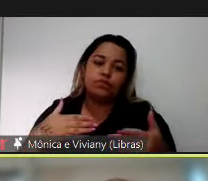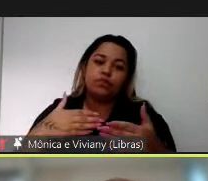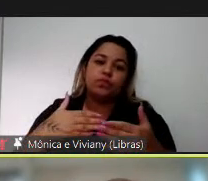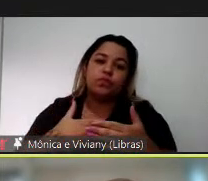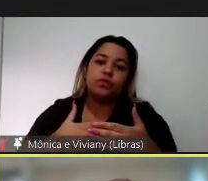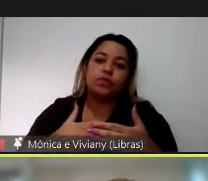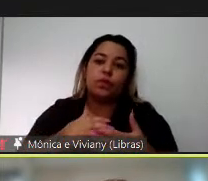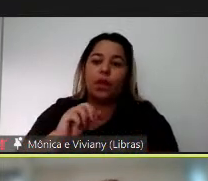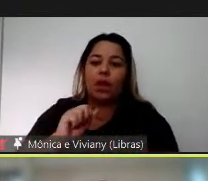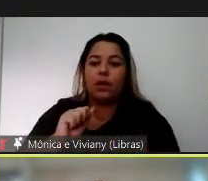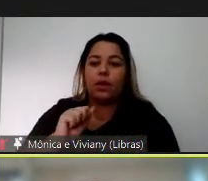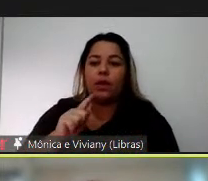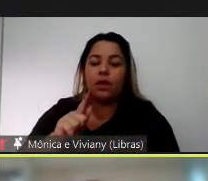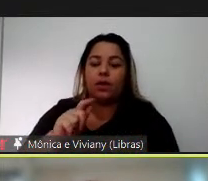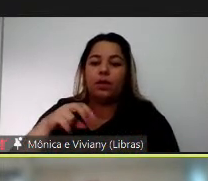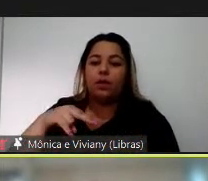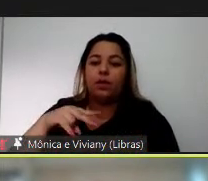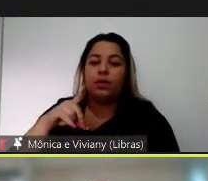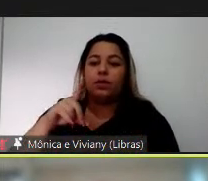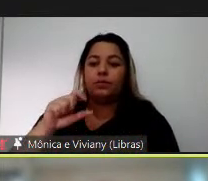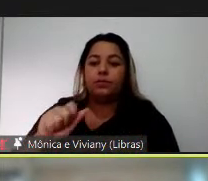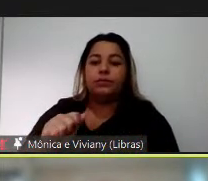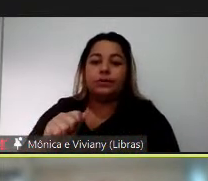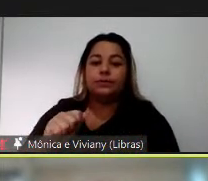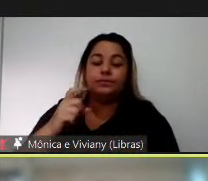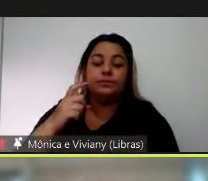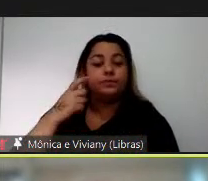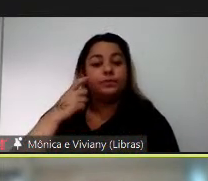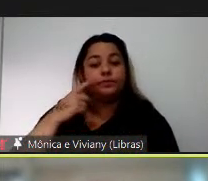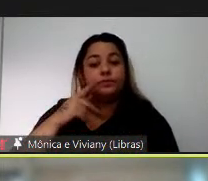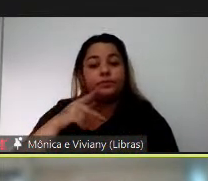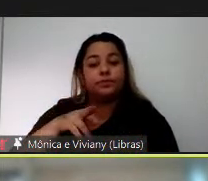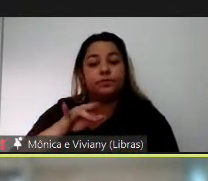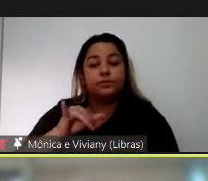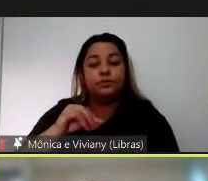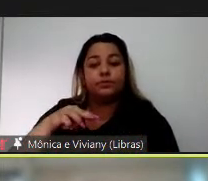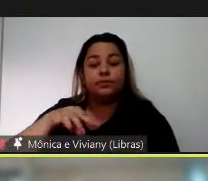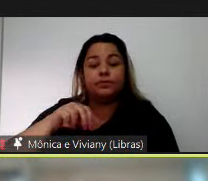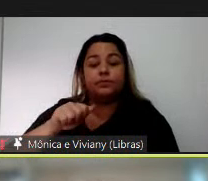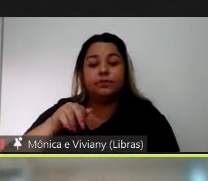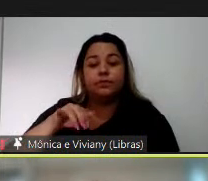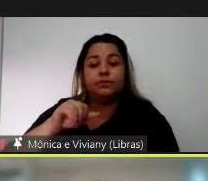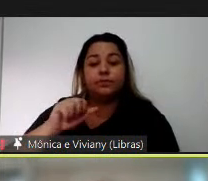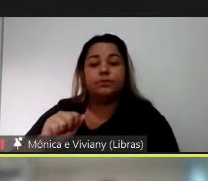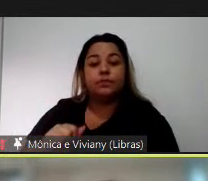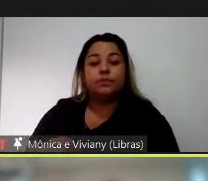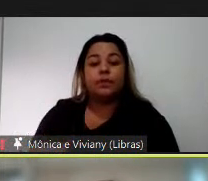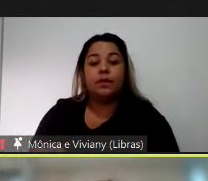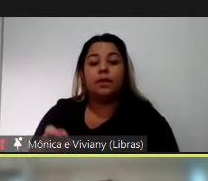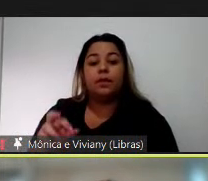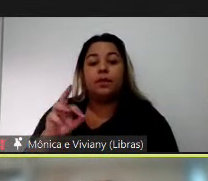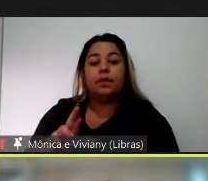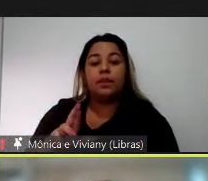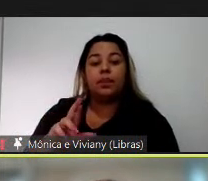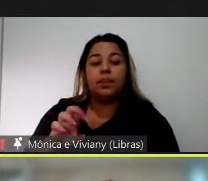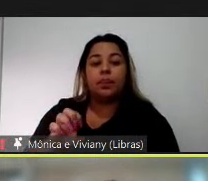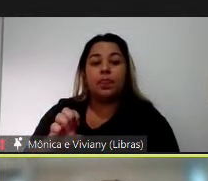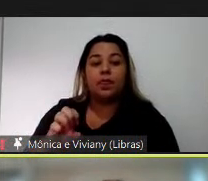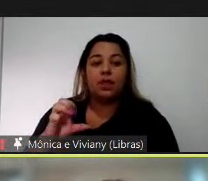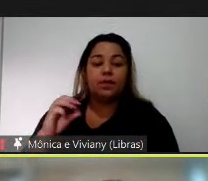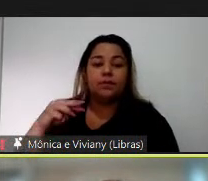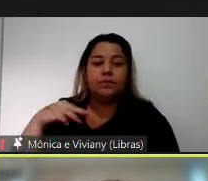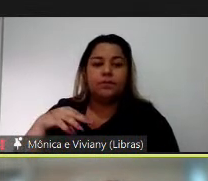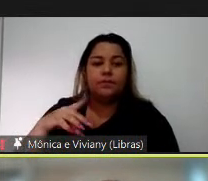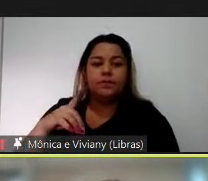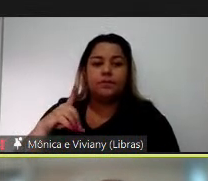to advance in this nutritional agenda in primary healthcare in Brazil. I believe that this is the